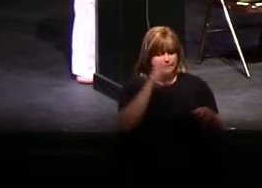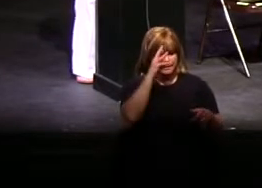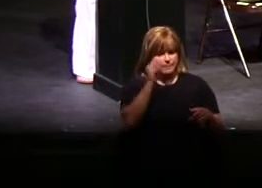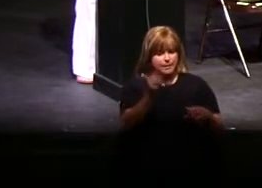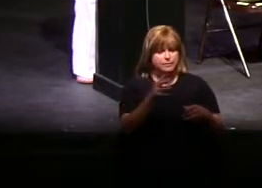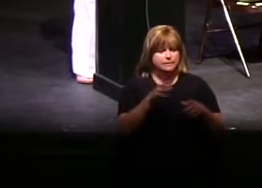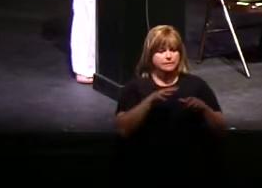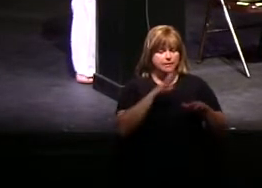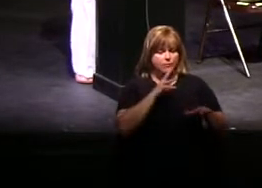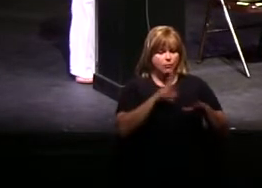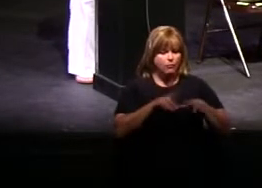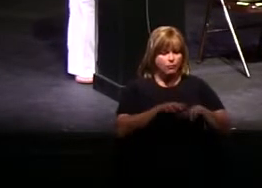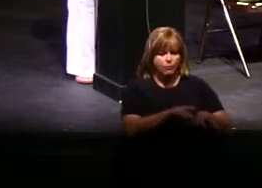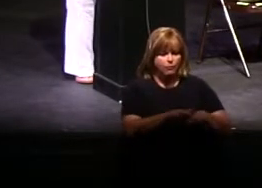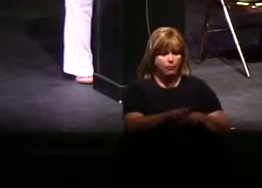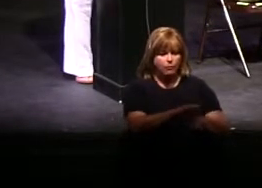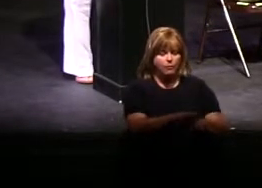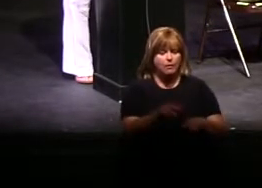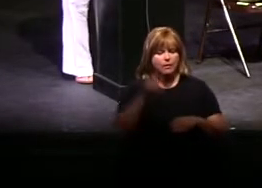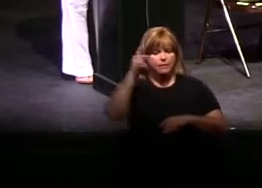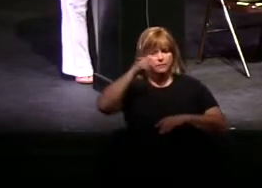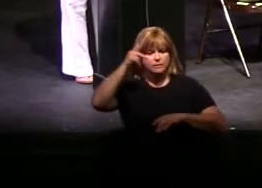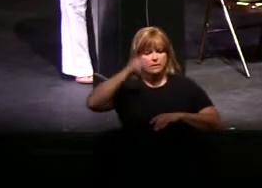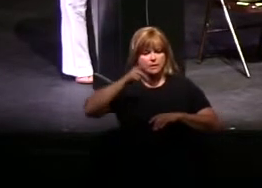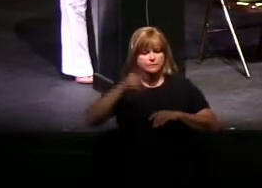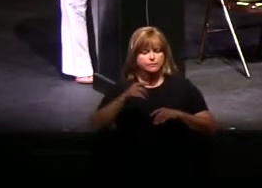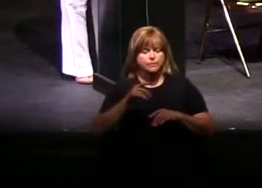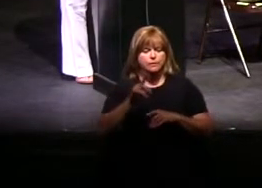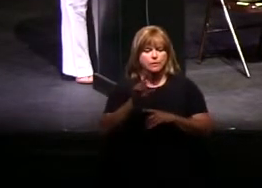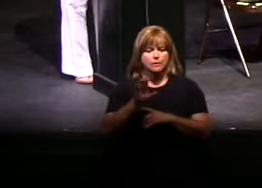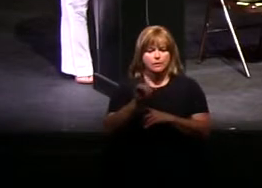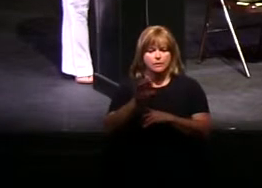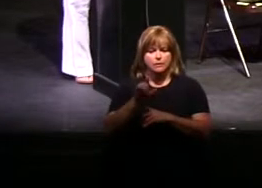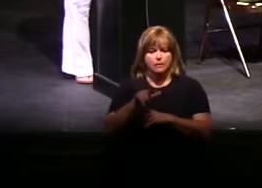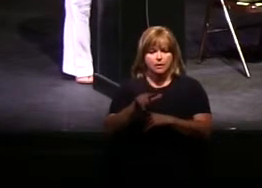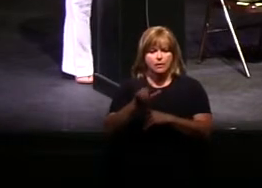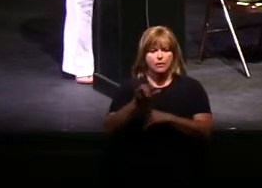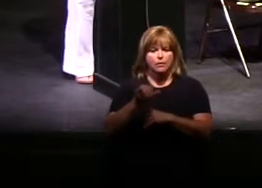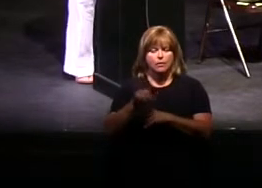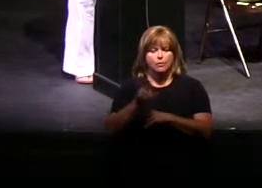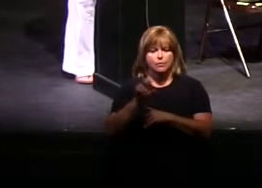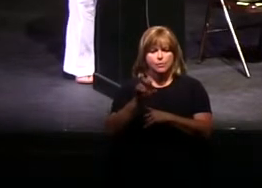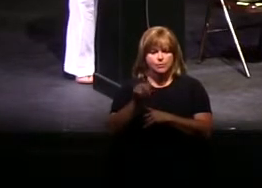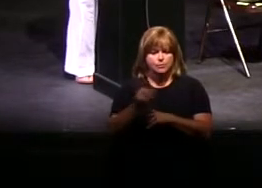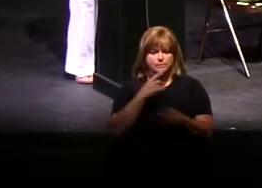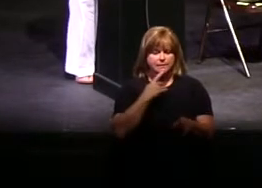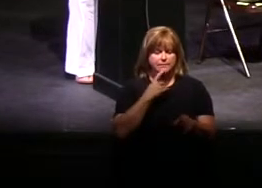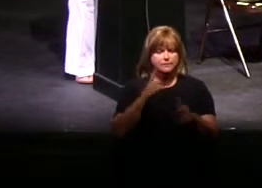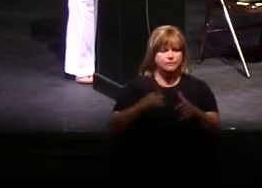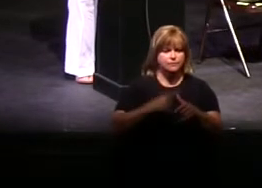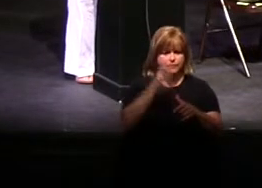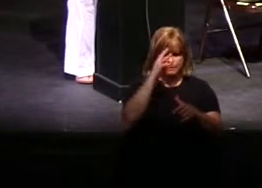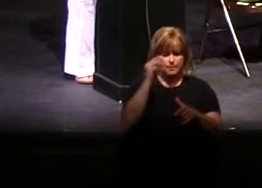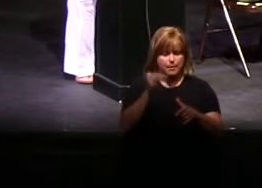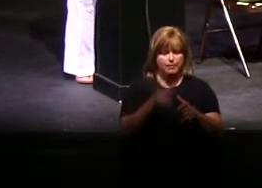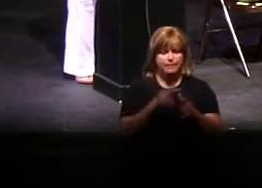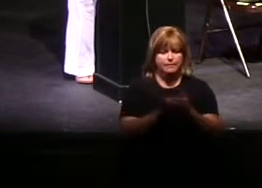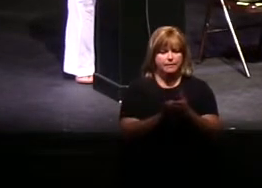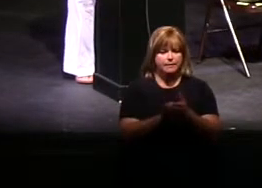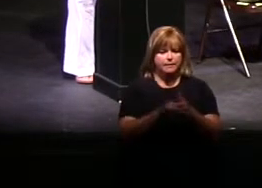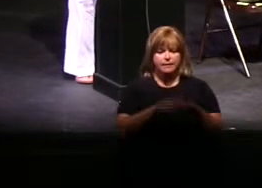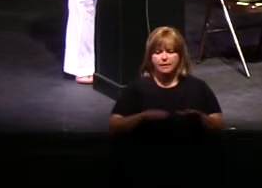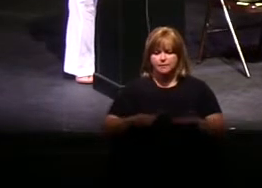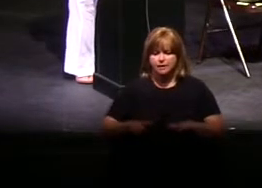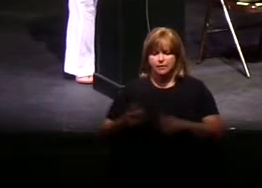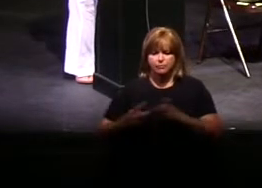Reflections, psychologist and philosopher Carl Jung tells of one of his first memories, a childhood visit to